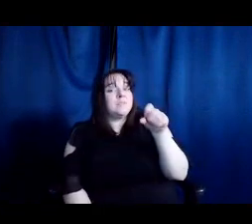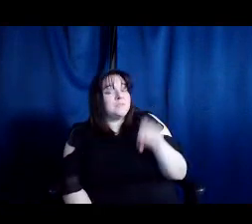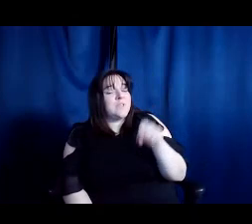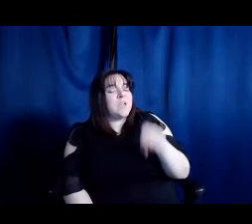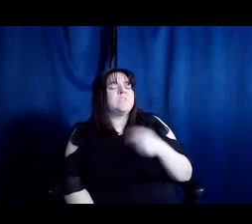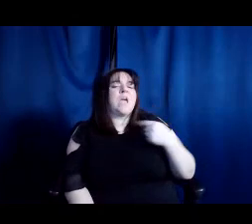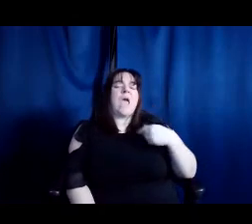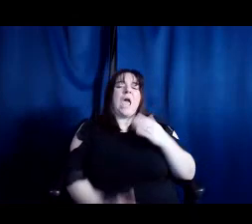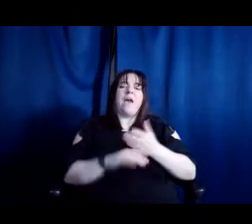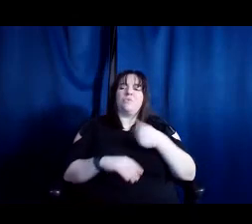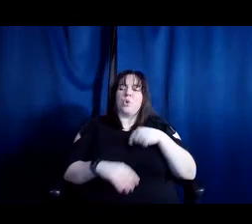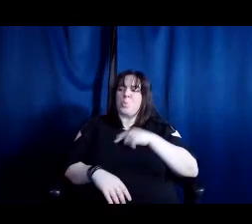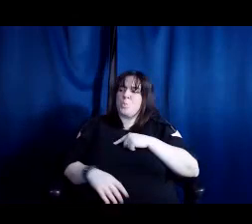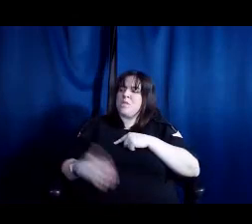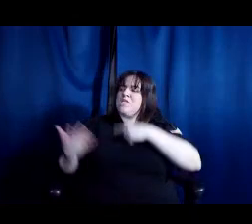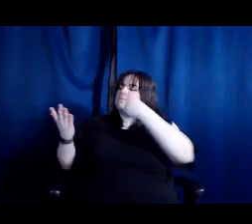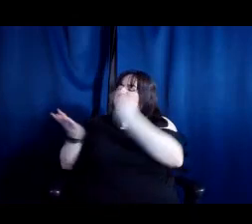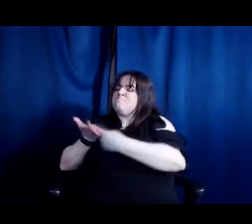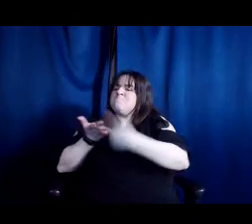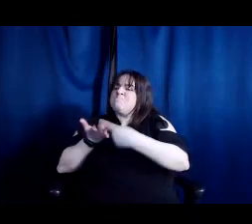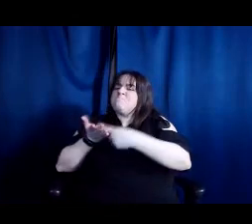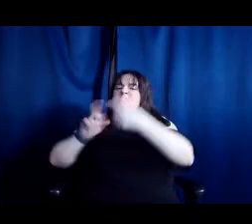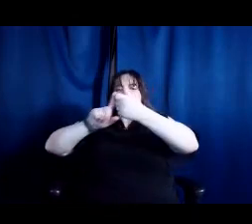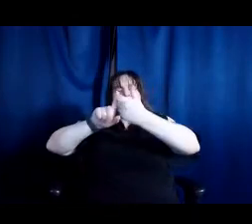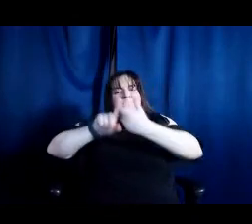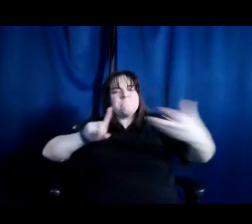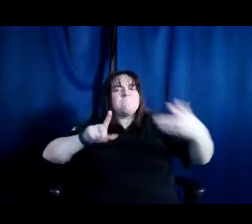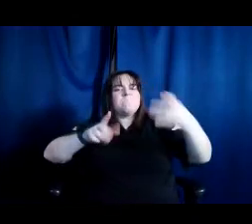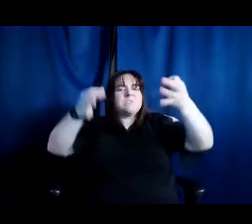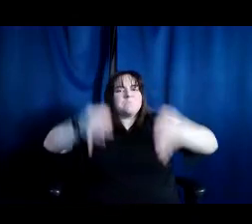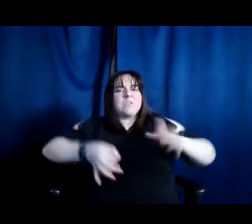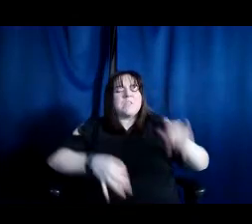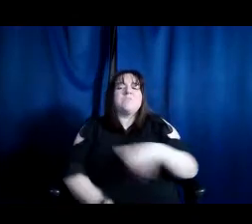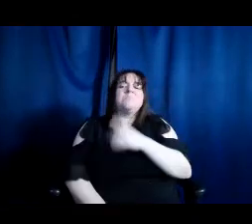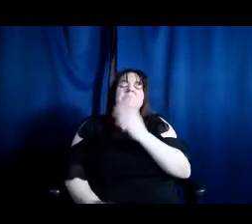practices, our audience may be wondering, can they just use an overlay?